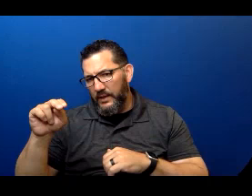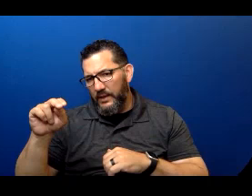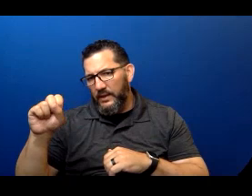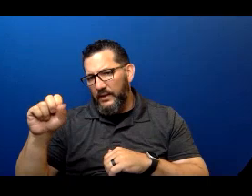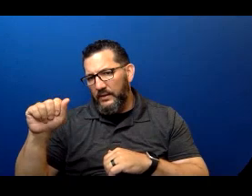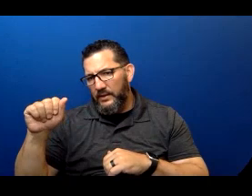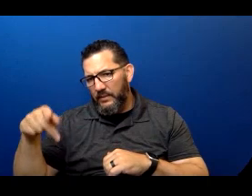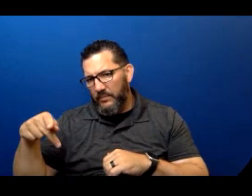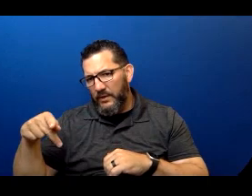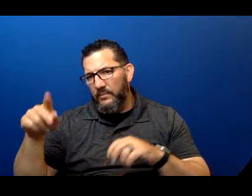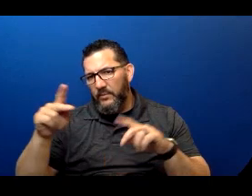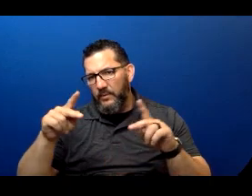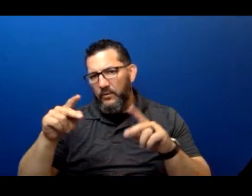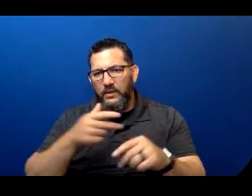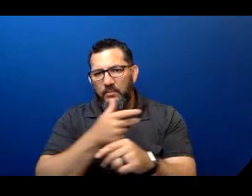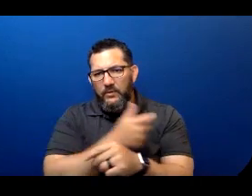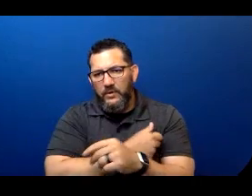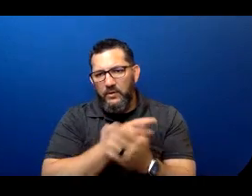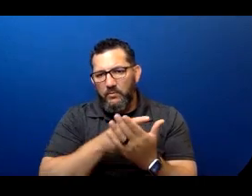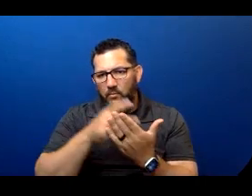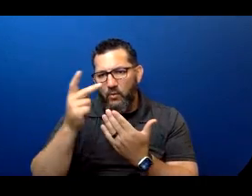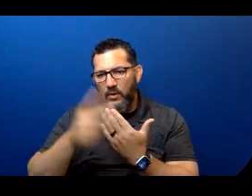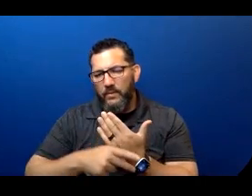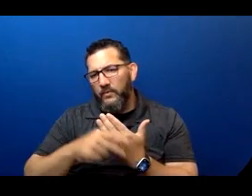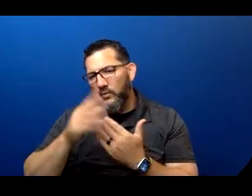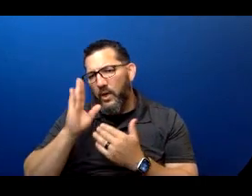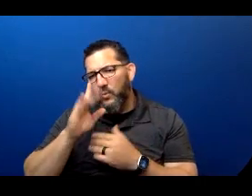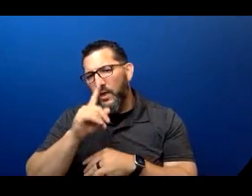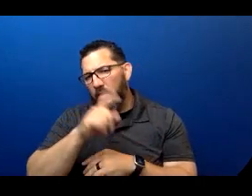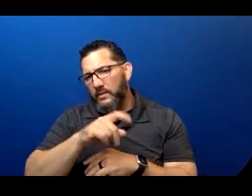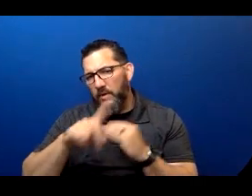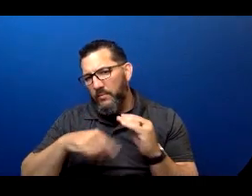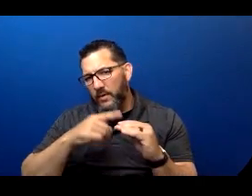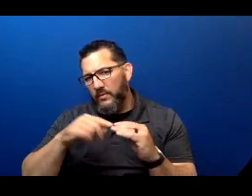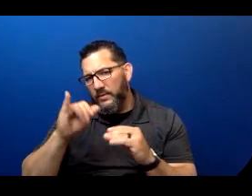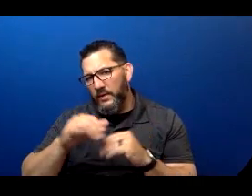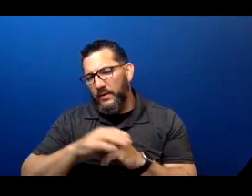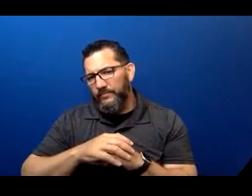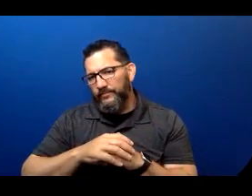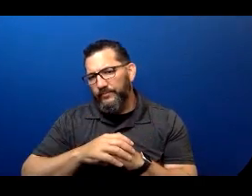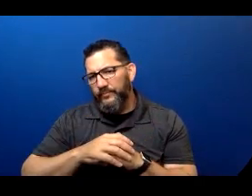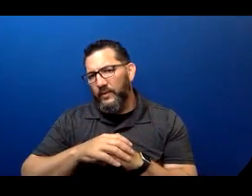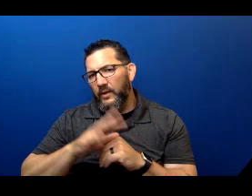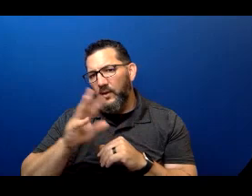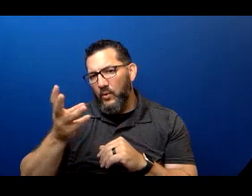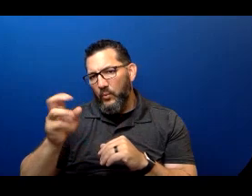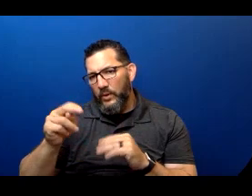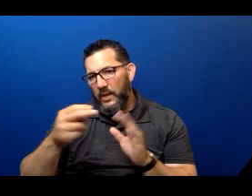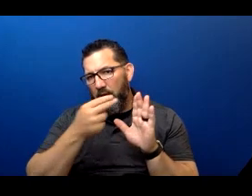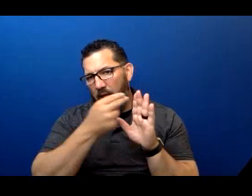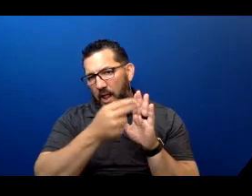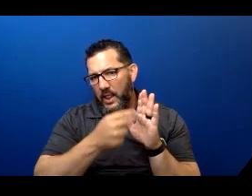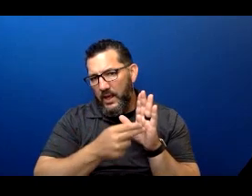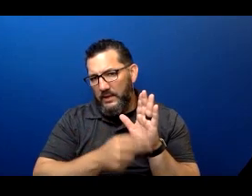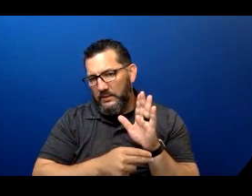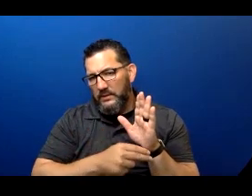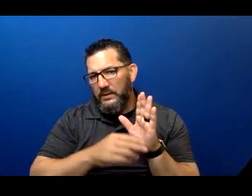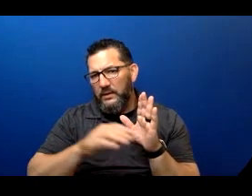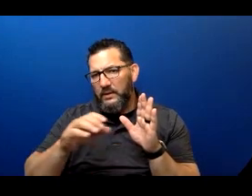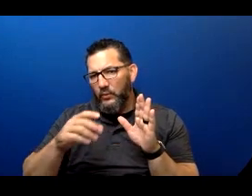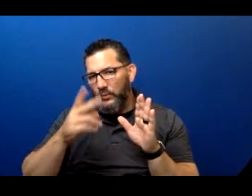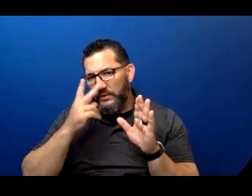the immunization program. So I'm gonna ask them about that. And when I highlighted, the counties with